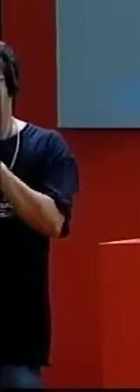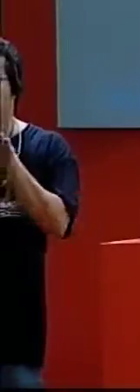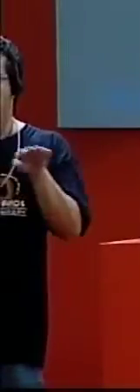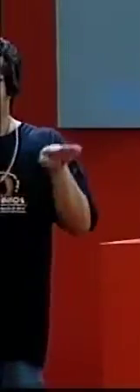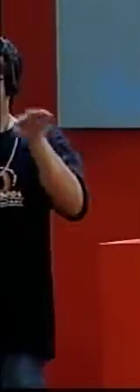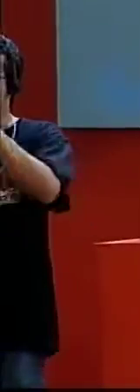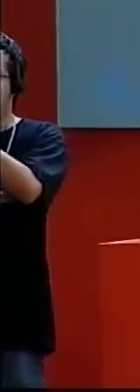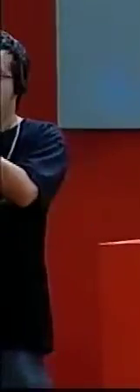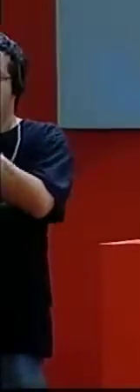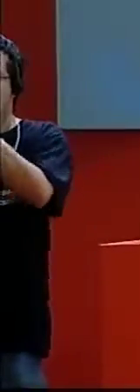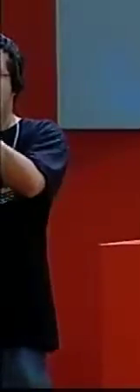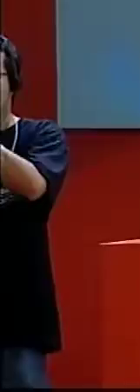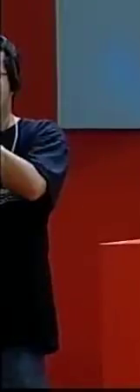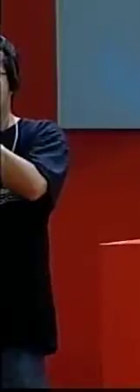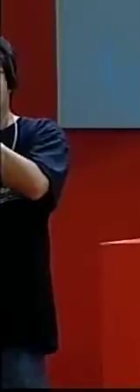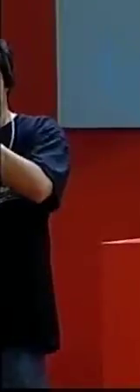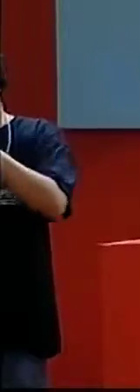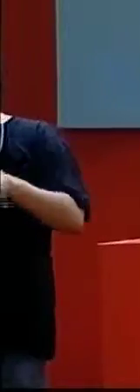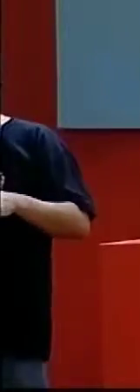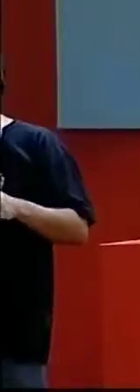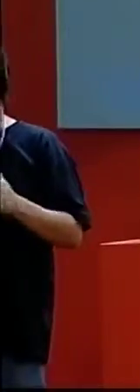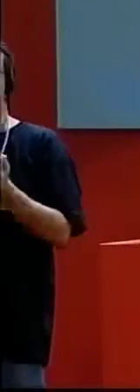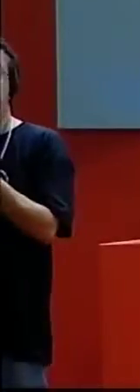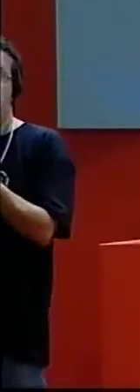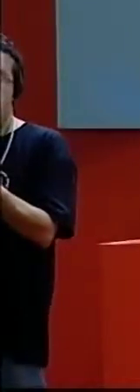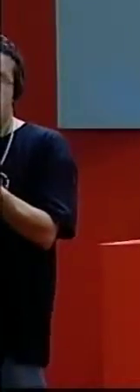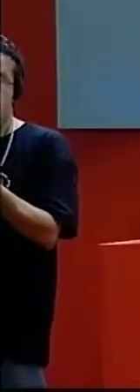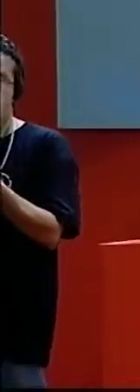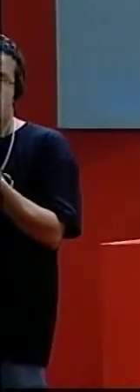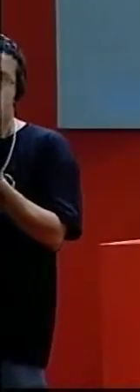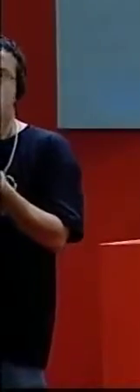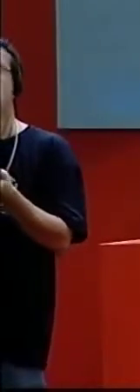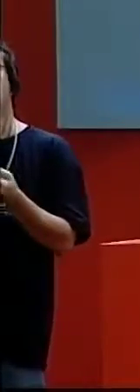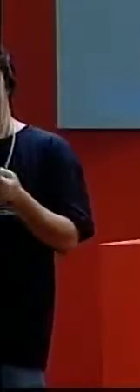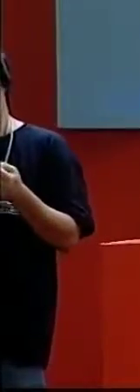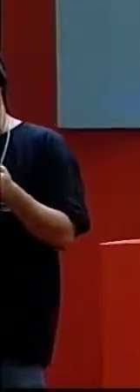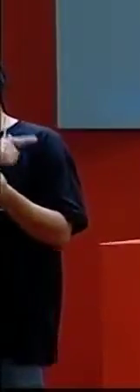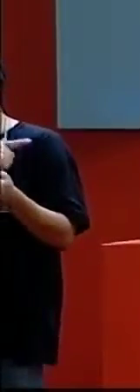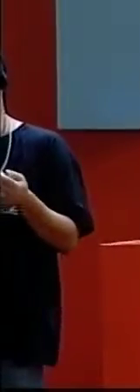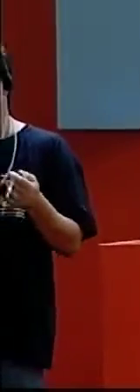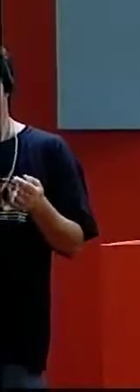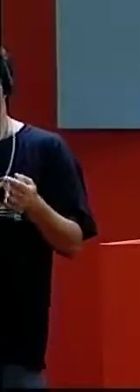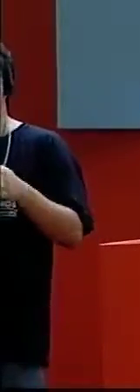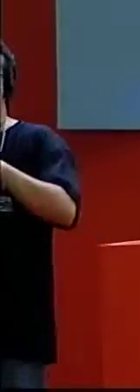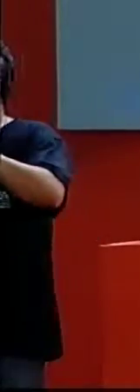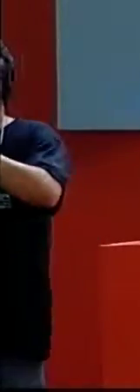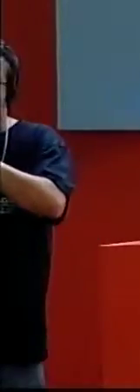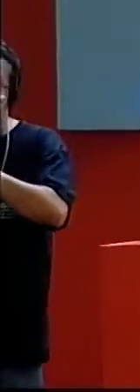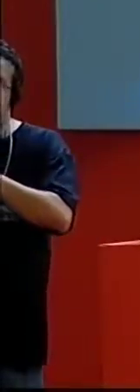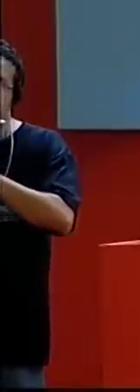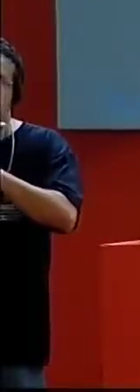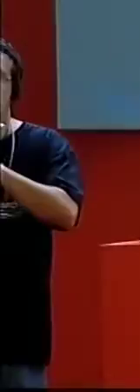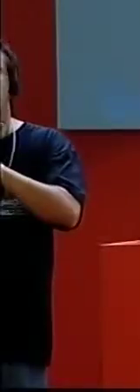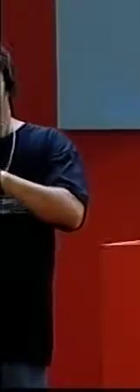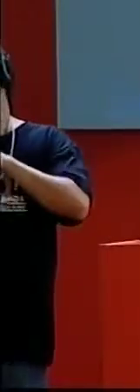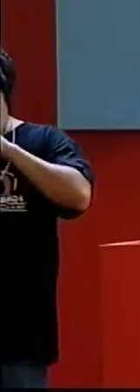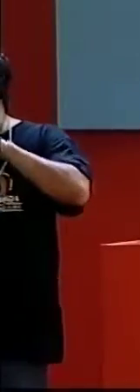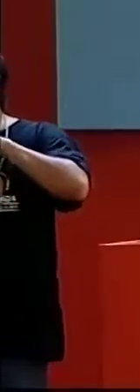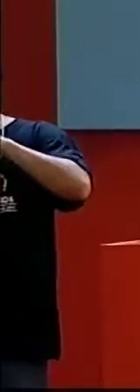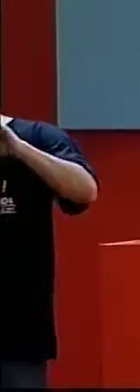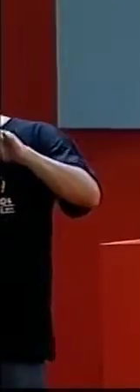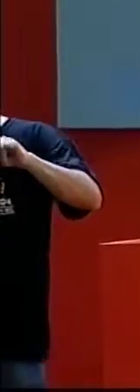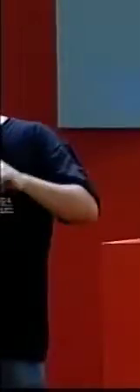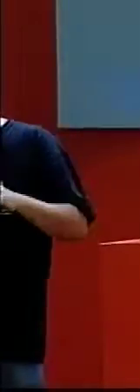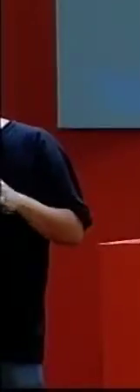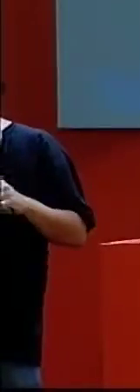amongst the governments at the top level of the states, the governments of the South are talking very much about